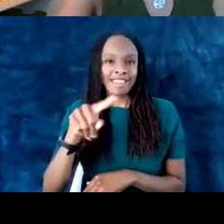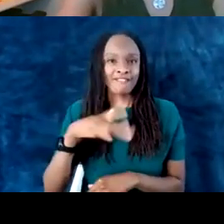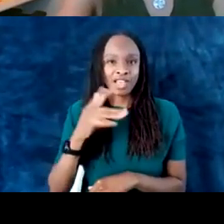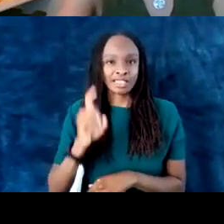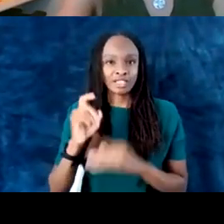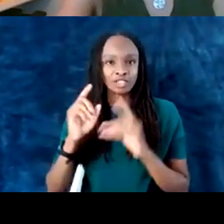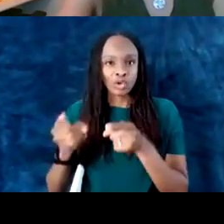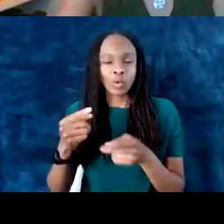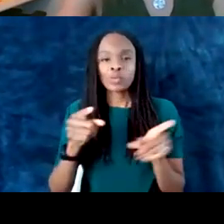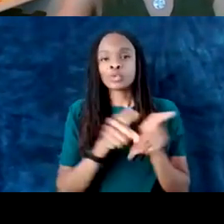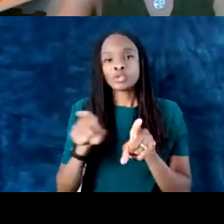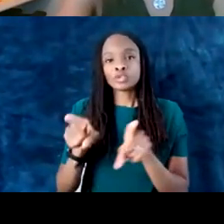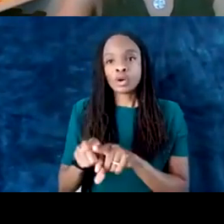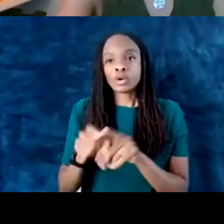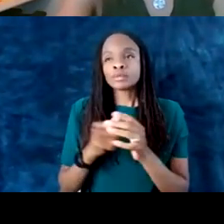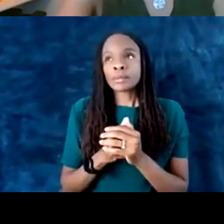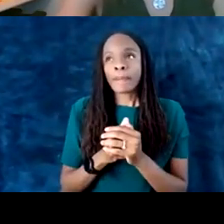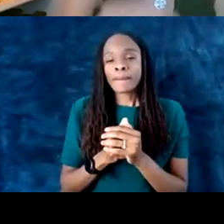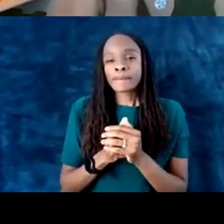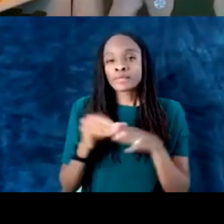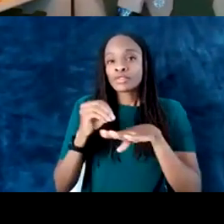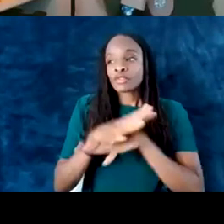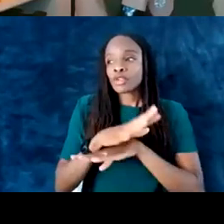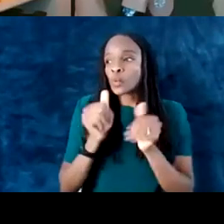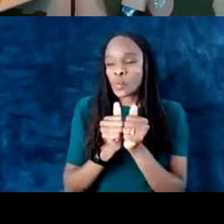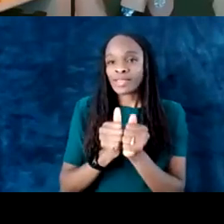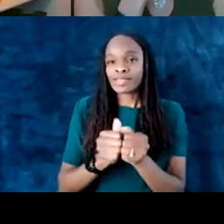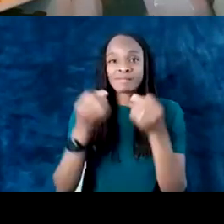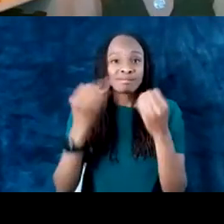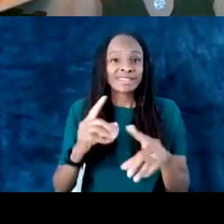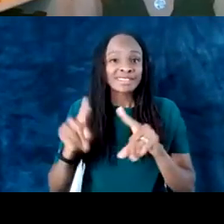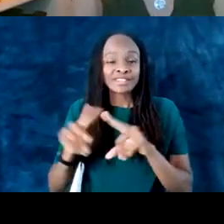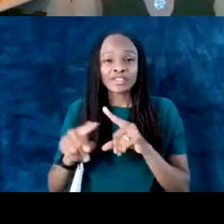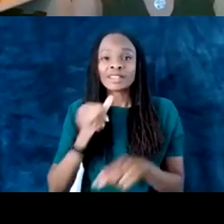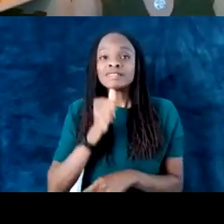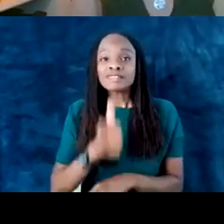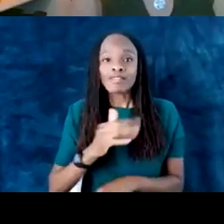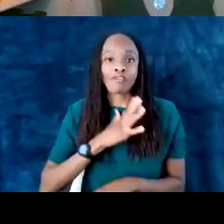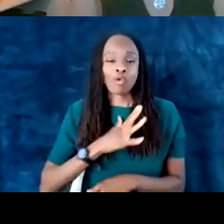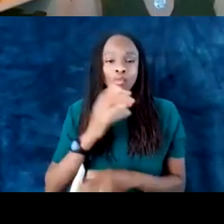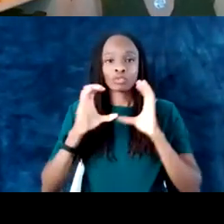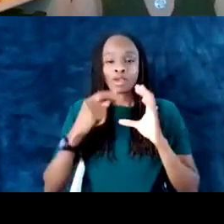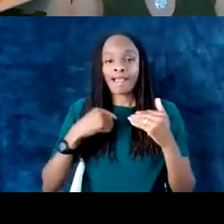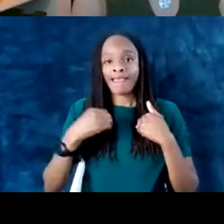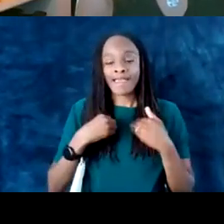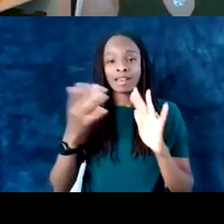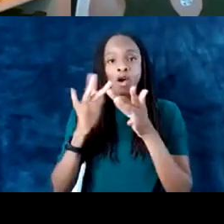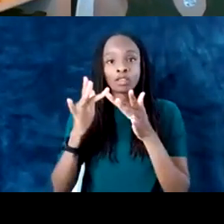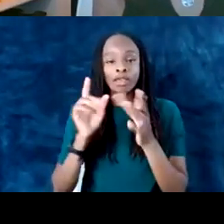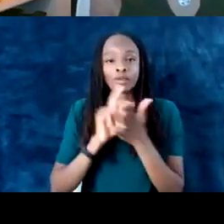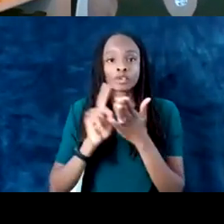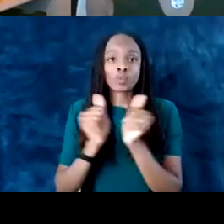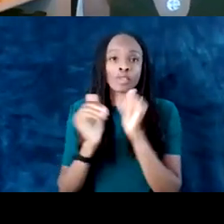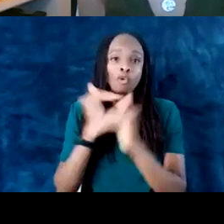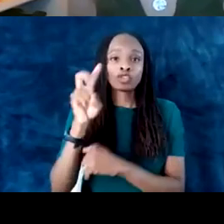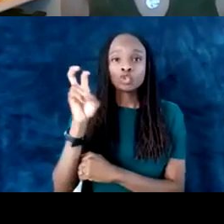It was also informed by dozens of informal conversations. I conducted online research of over 200